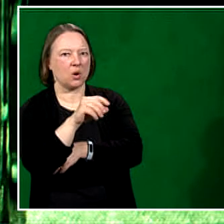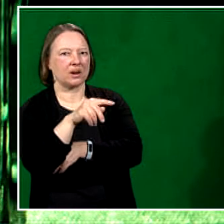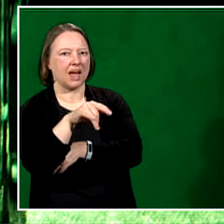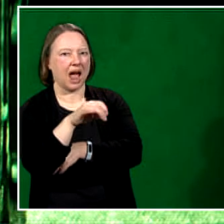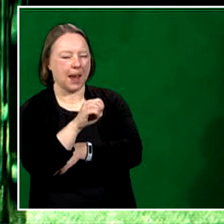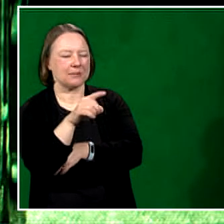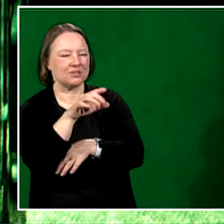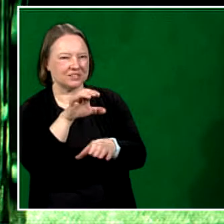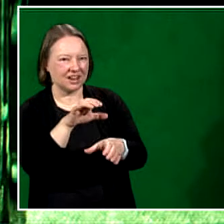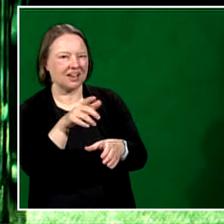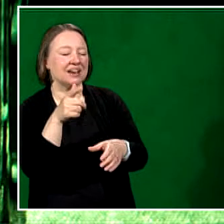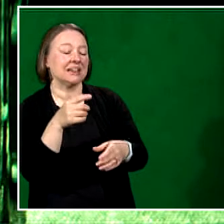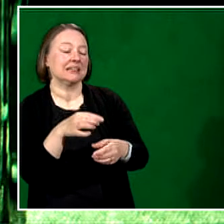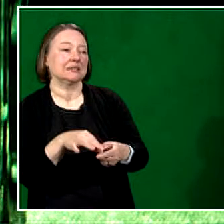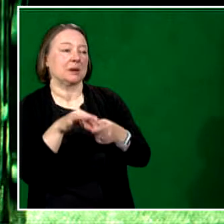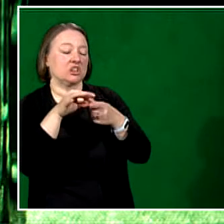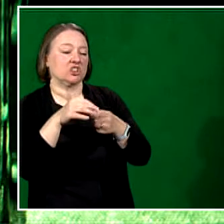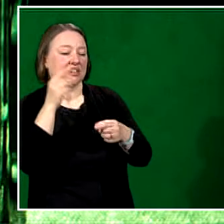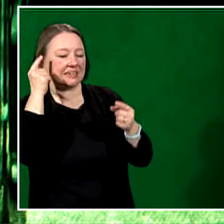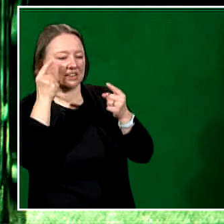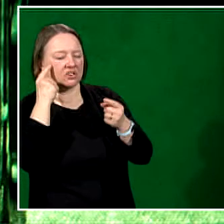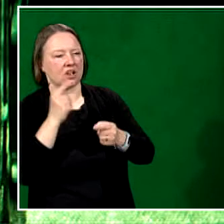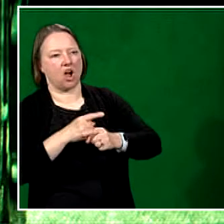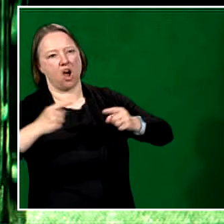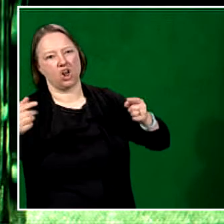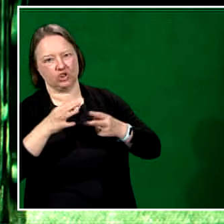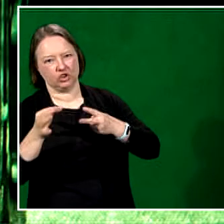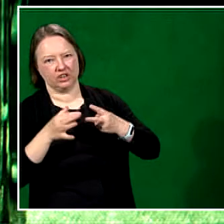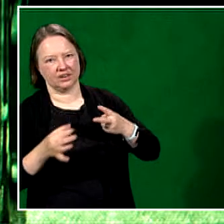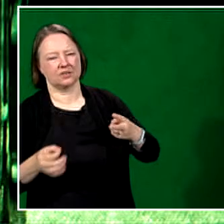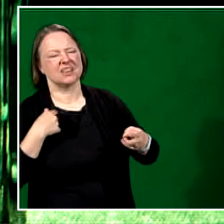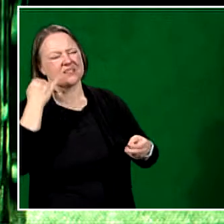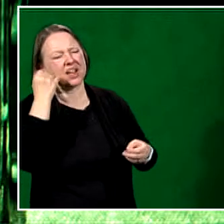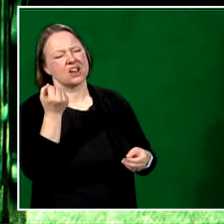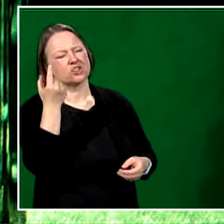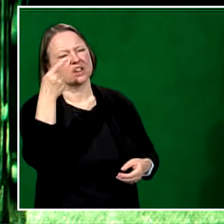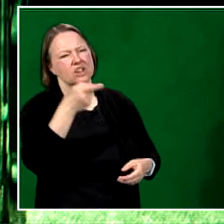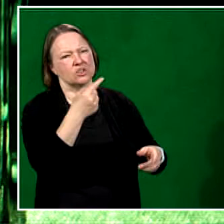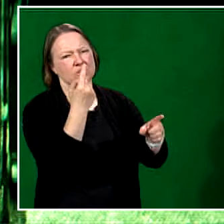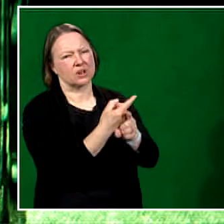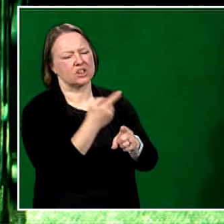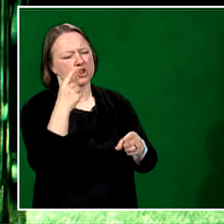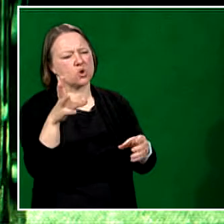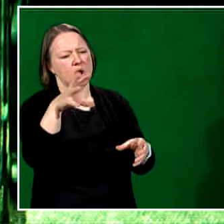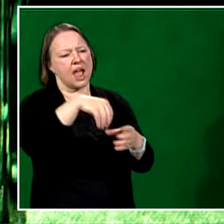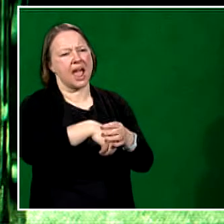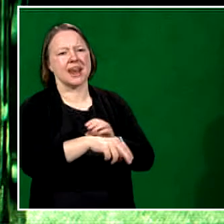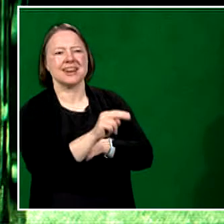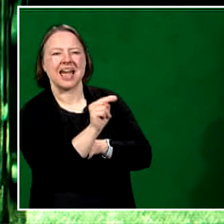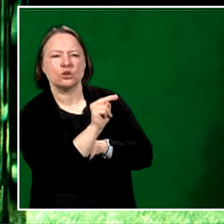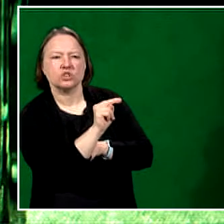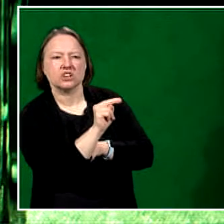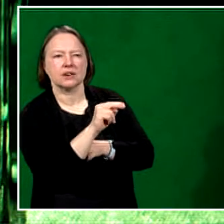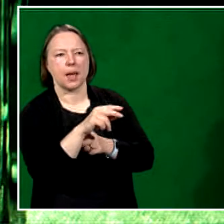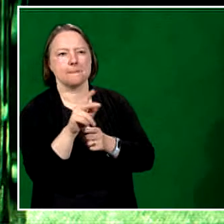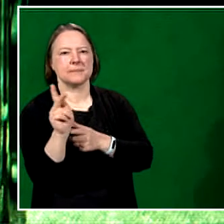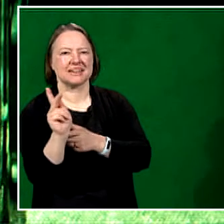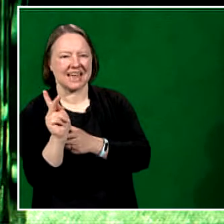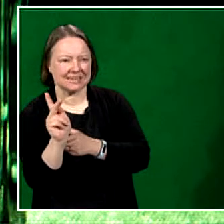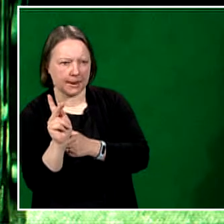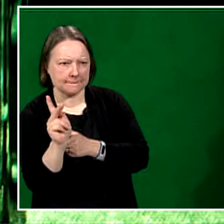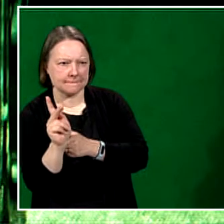the alternatives. If I understand correctly, you add nitrogen and potassium in